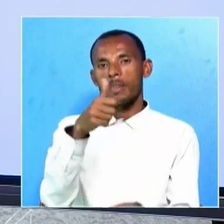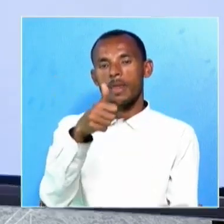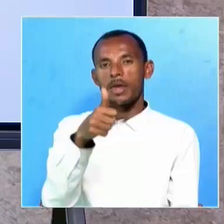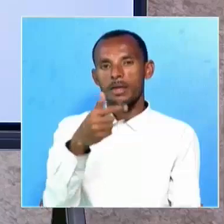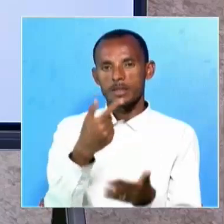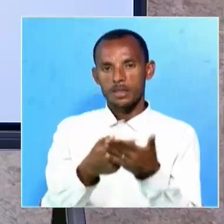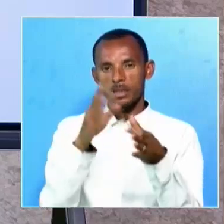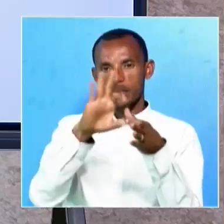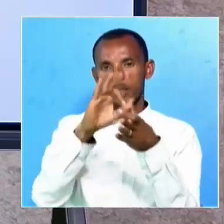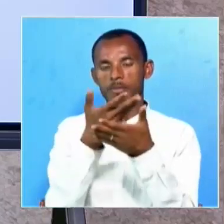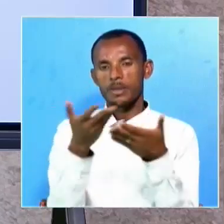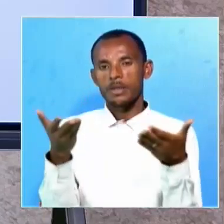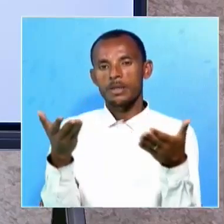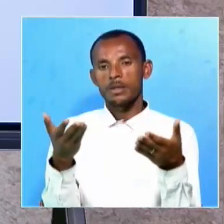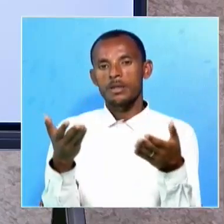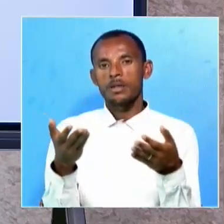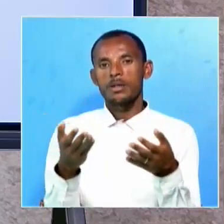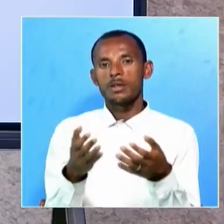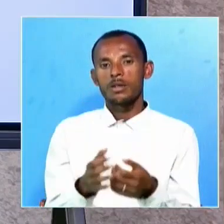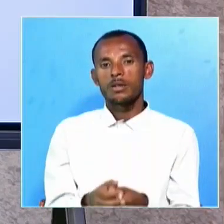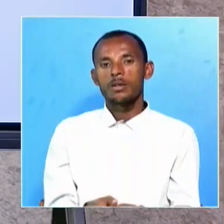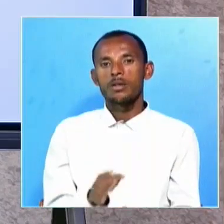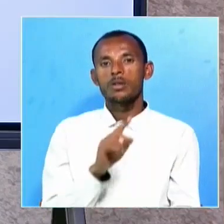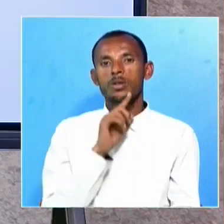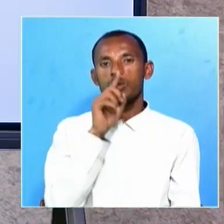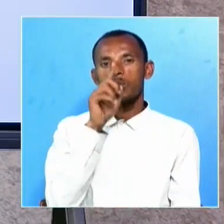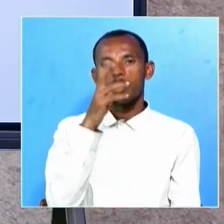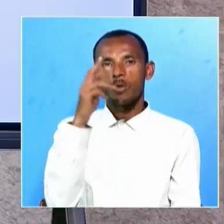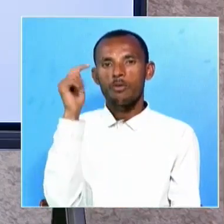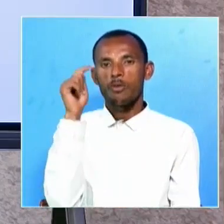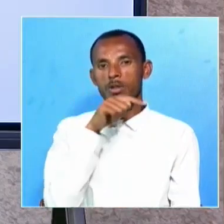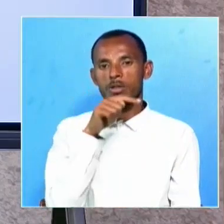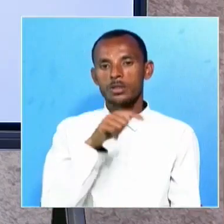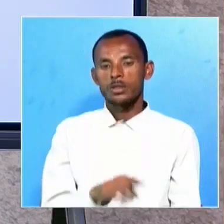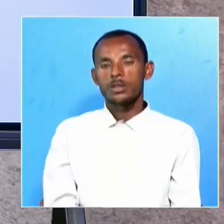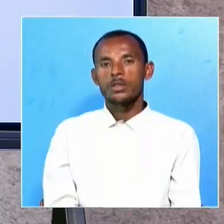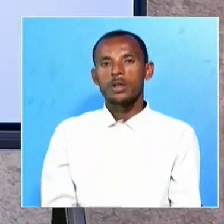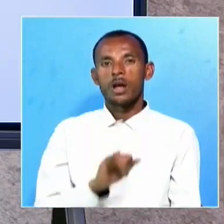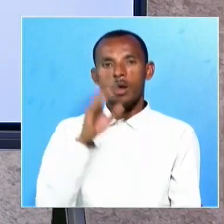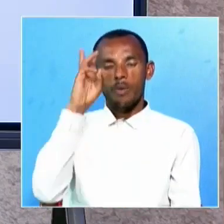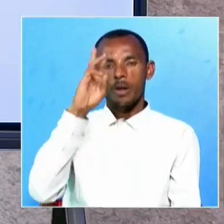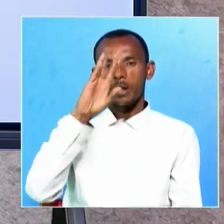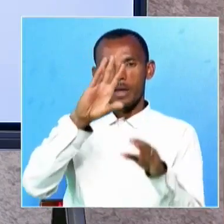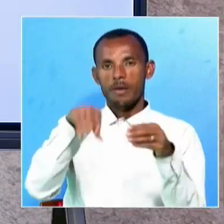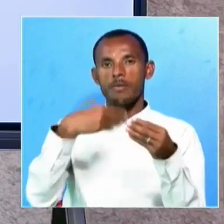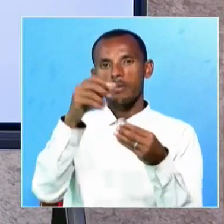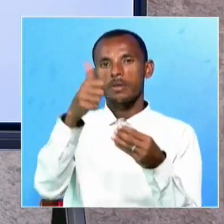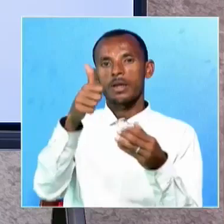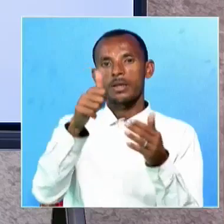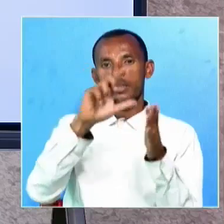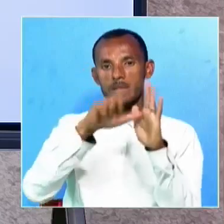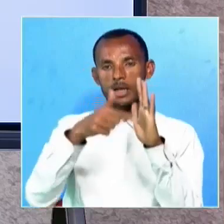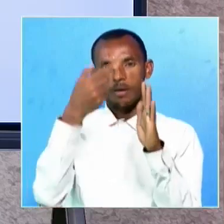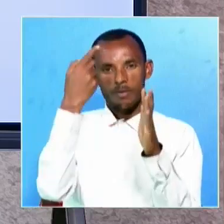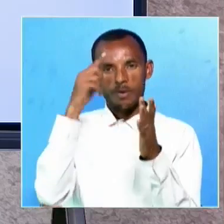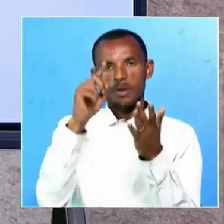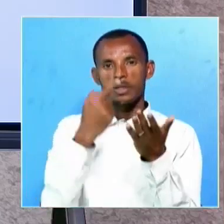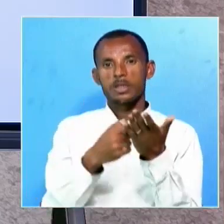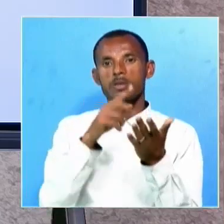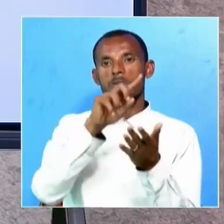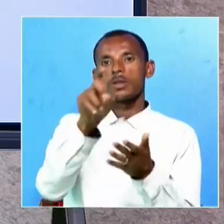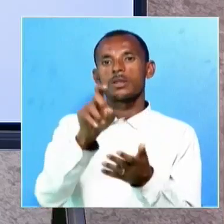This statement, is it true or false? I'll give you 10 seconds for this question.